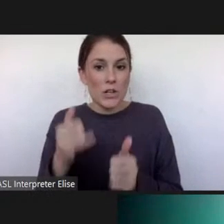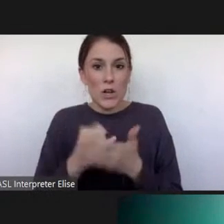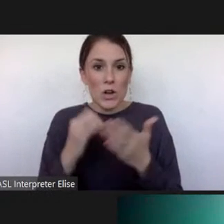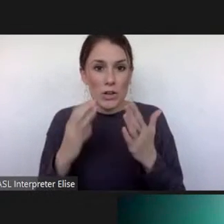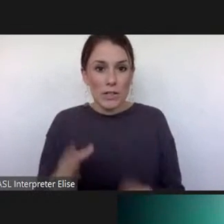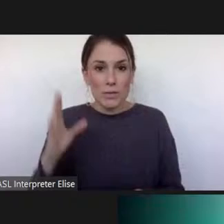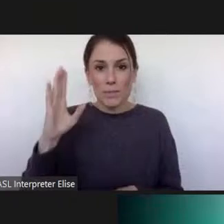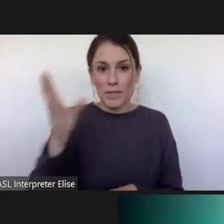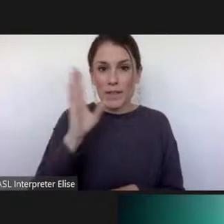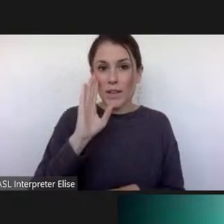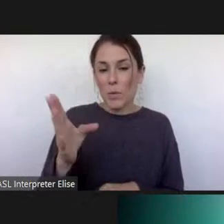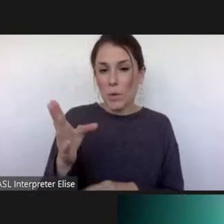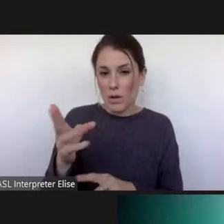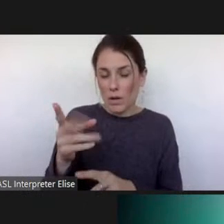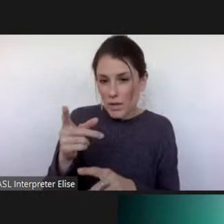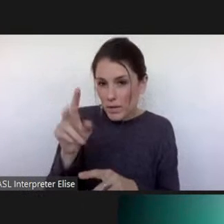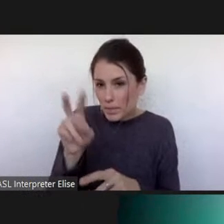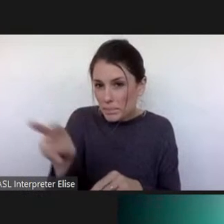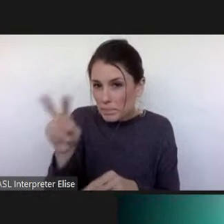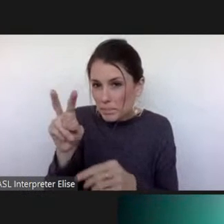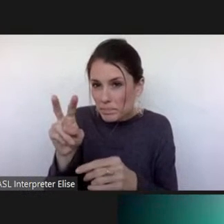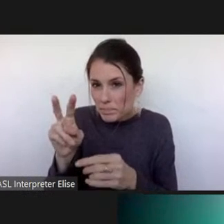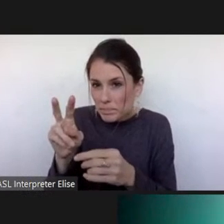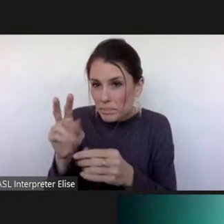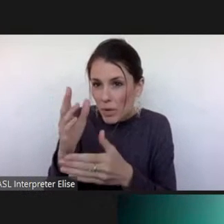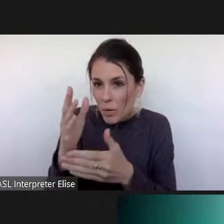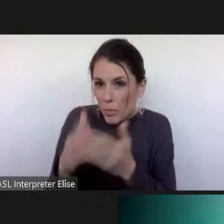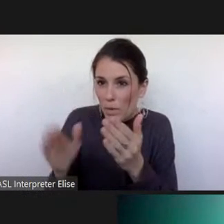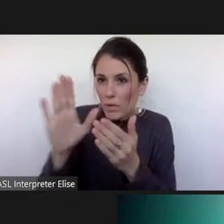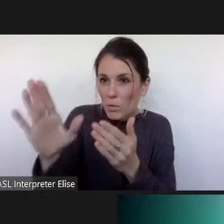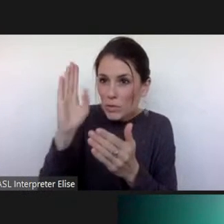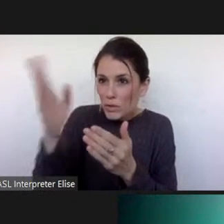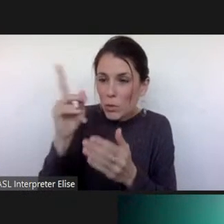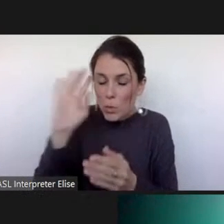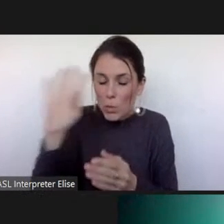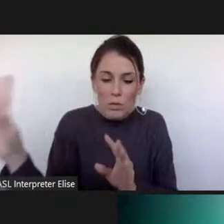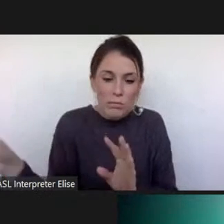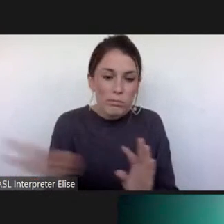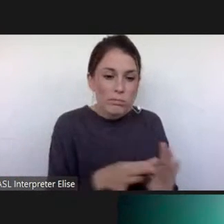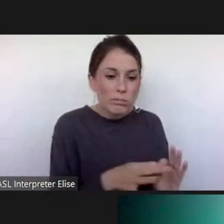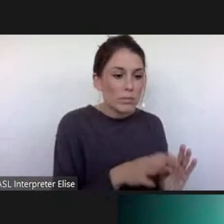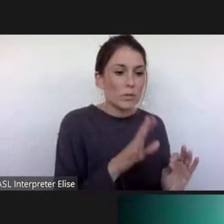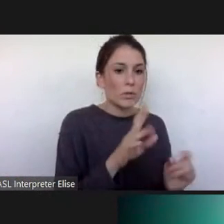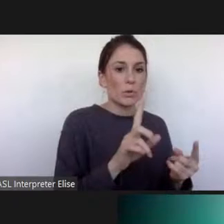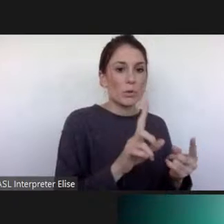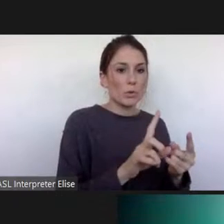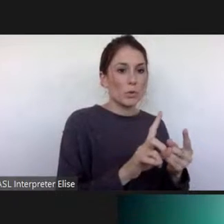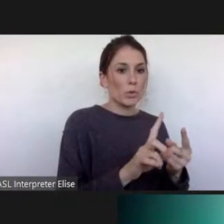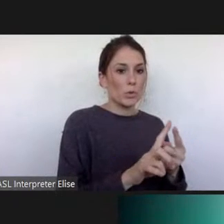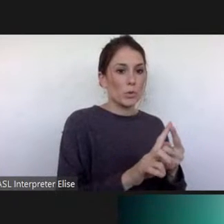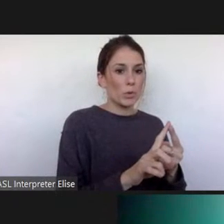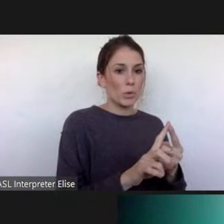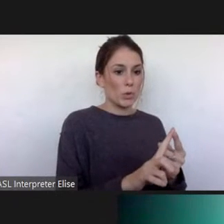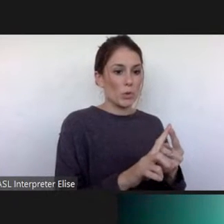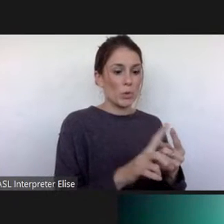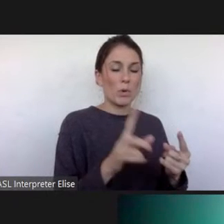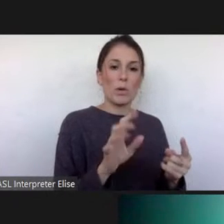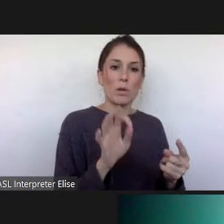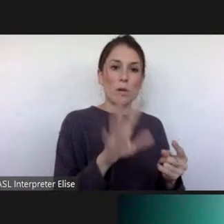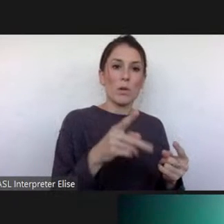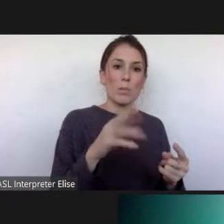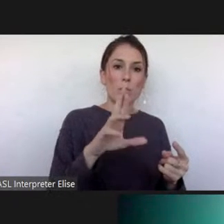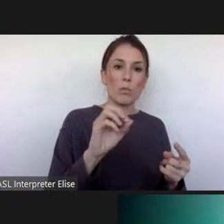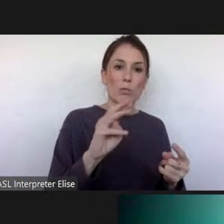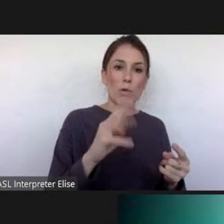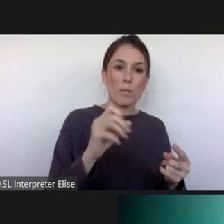their presentations and attempt to weave them into a set of quilted prompts for a guided interactive dialogue